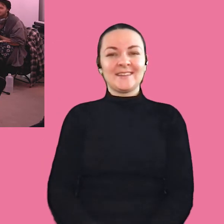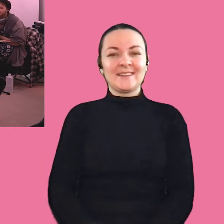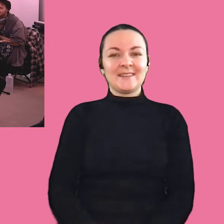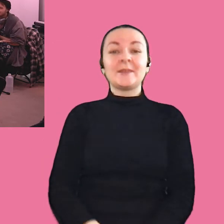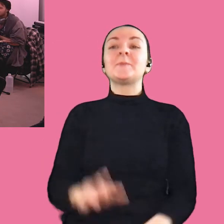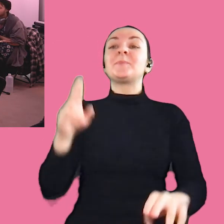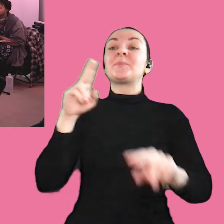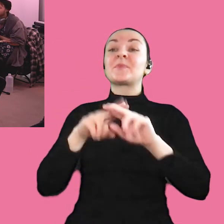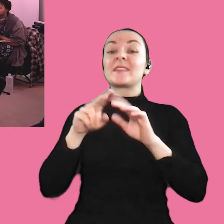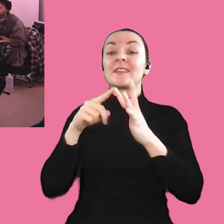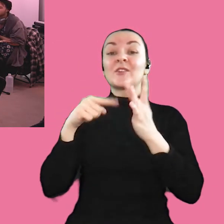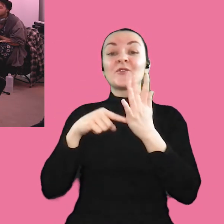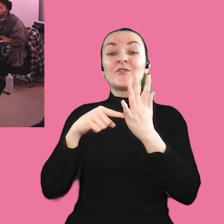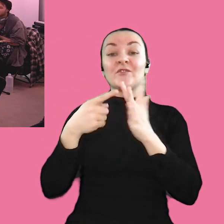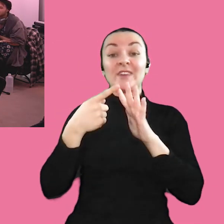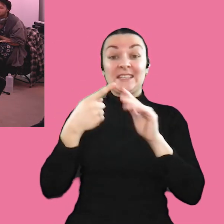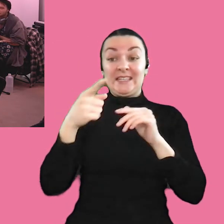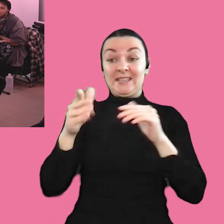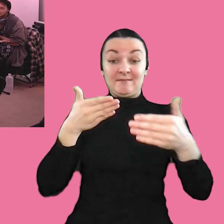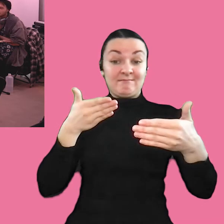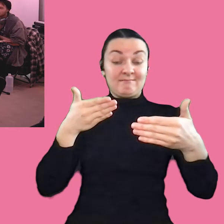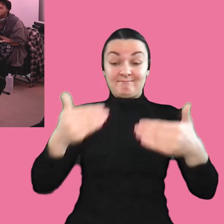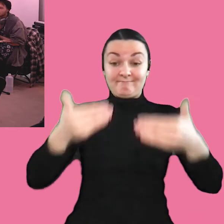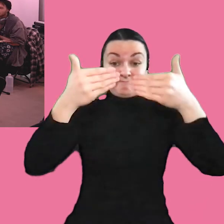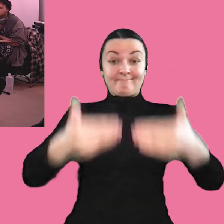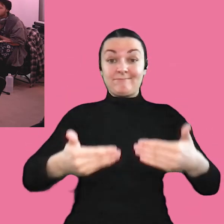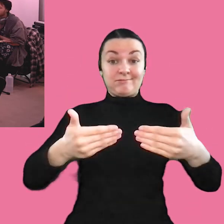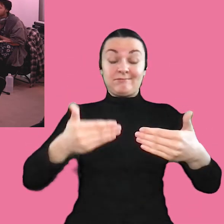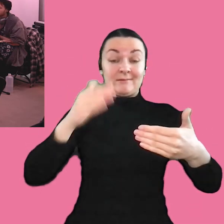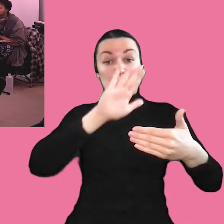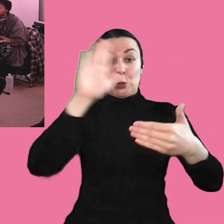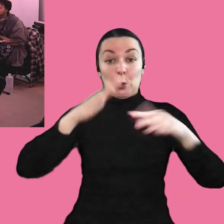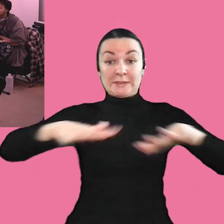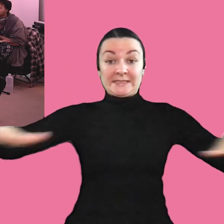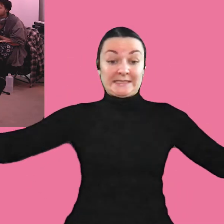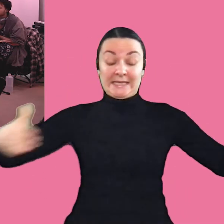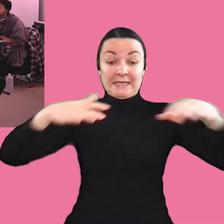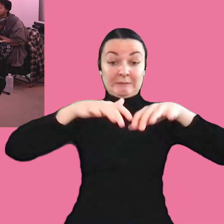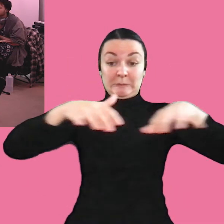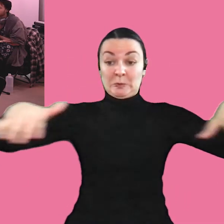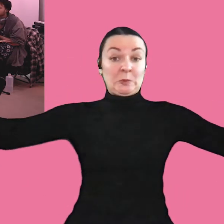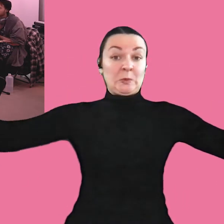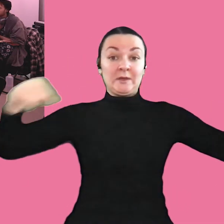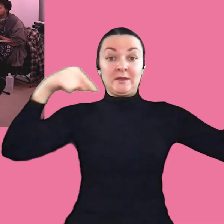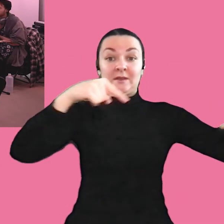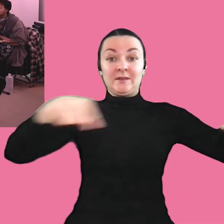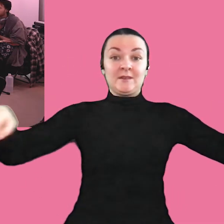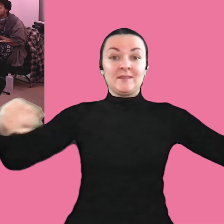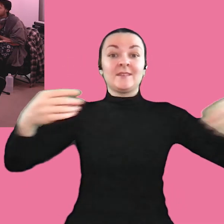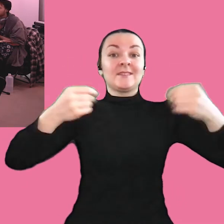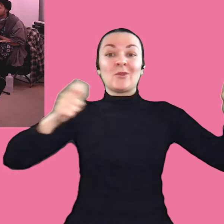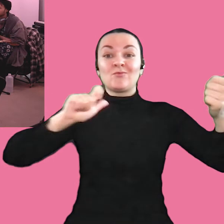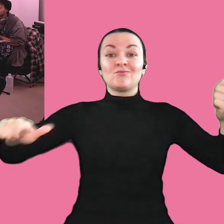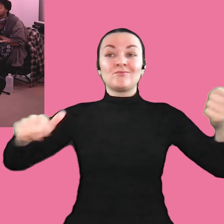on. Fitty is based right on the coast of the North Sea. Some of the residents have got back doors